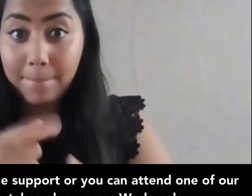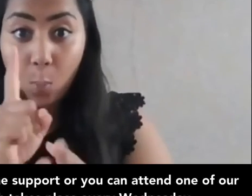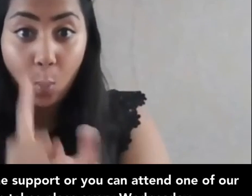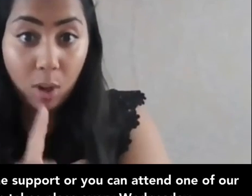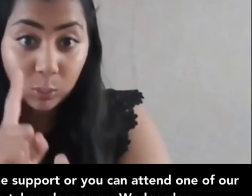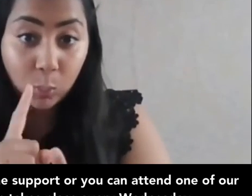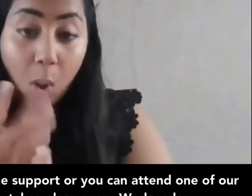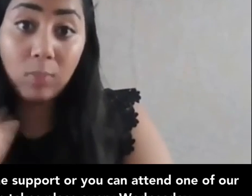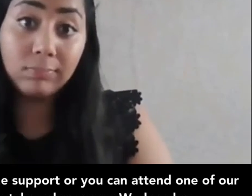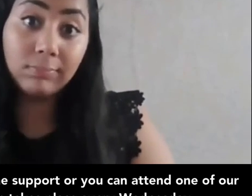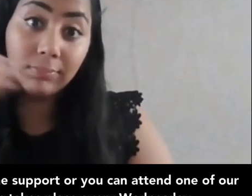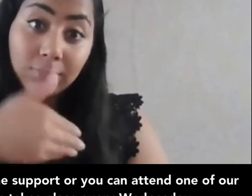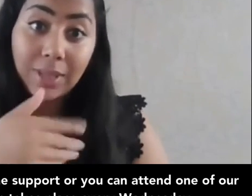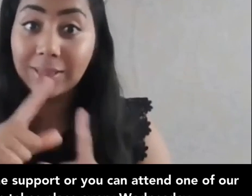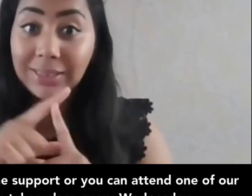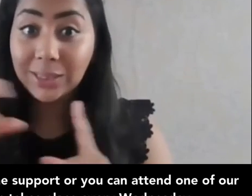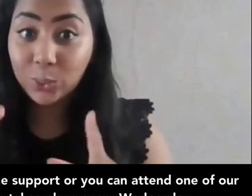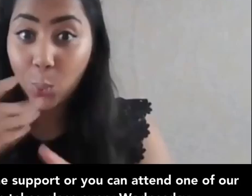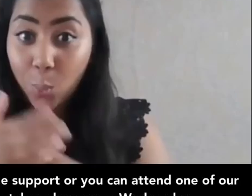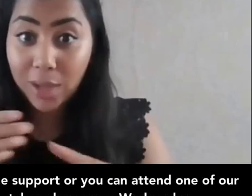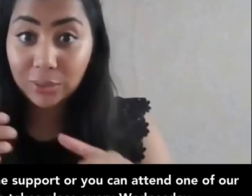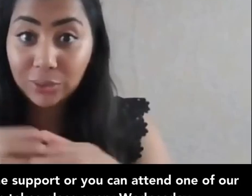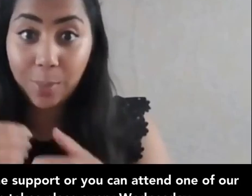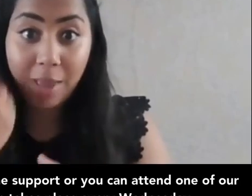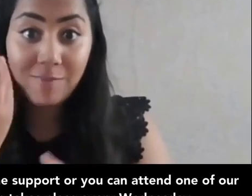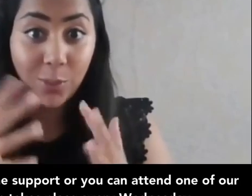We can help you with one-to-one support, or you